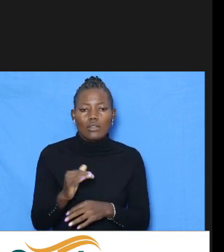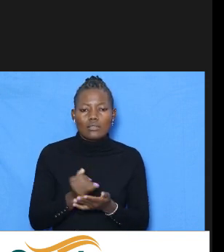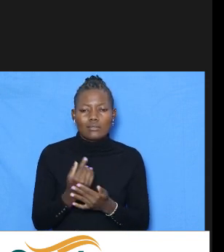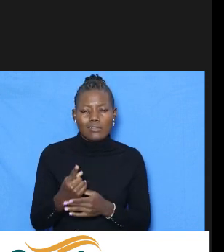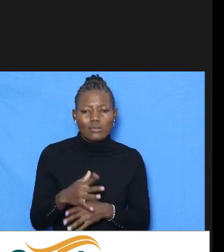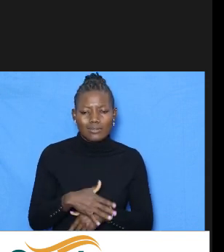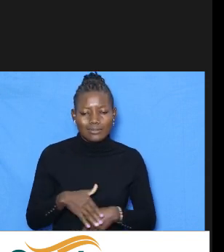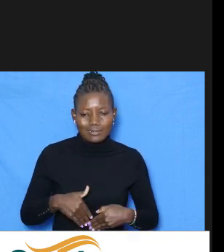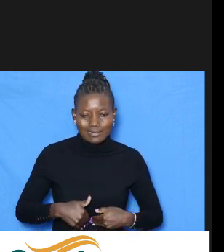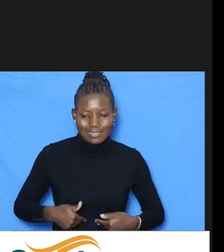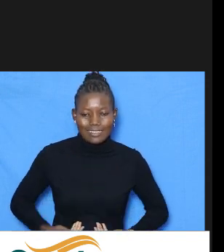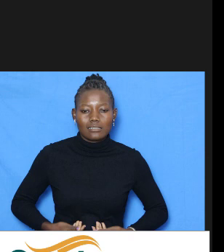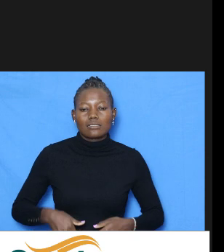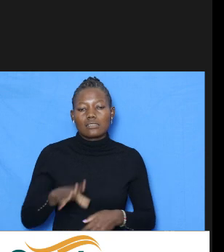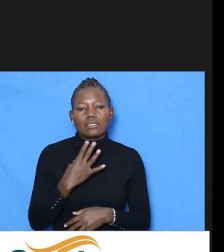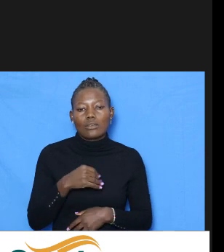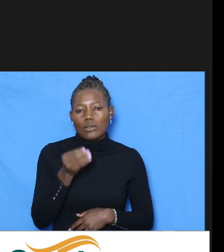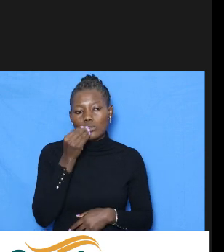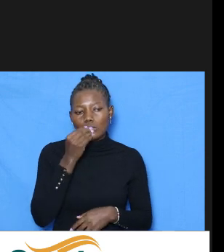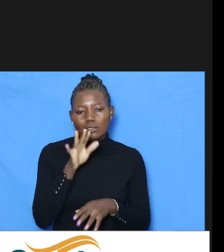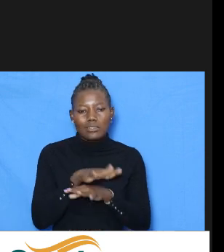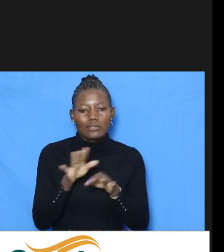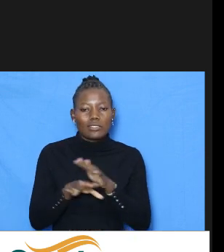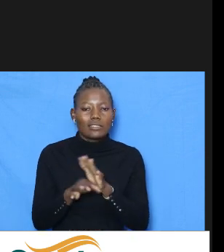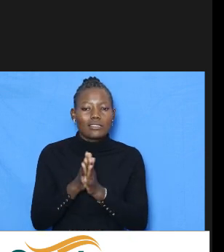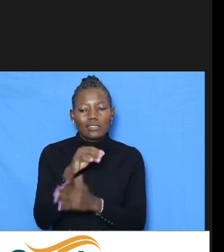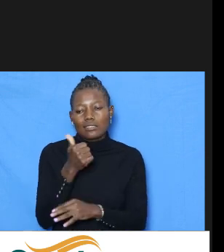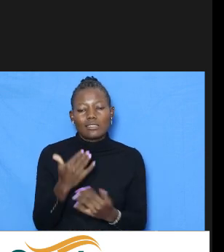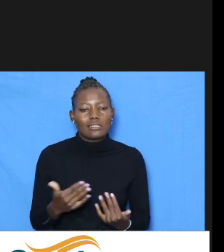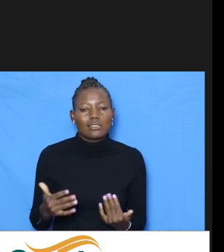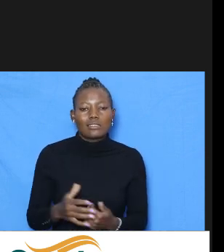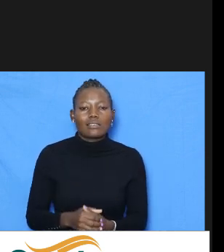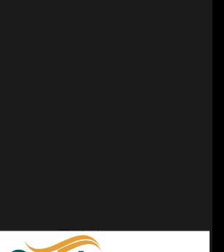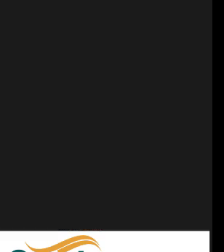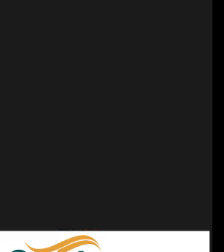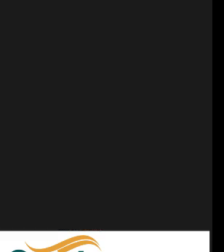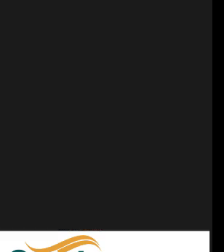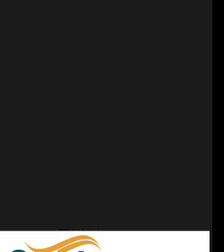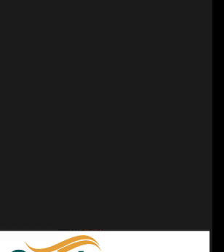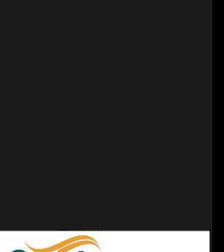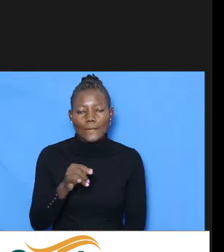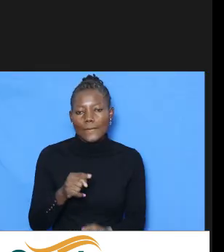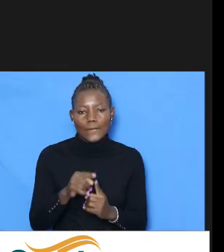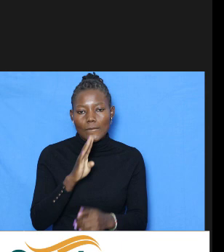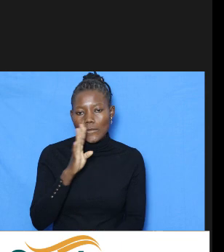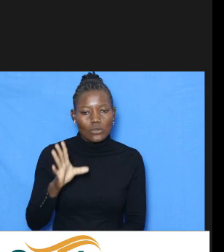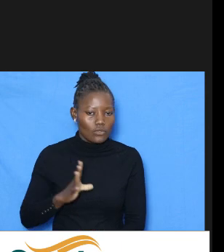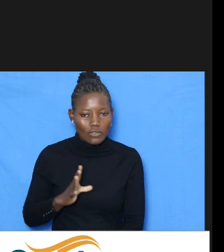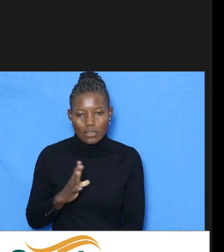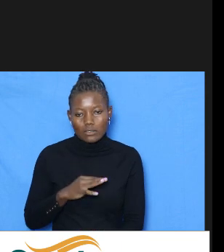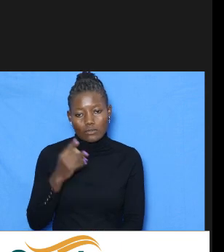so hungry that they want to eat everything and anything just to be fine for the